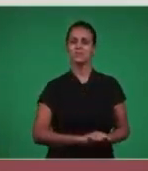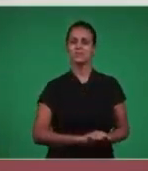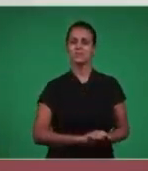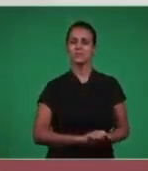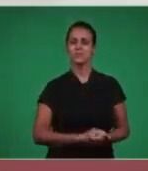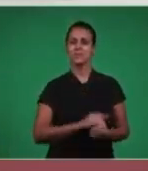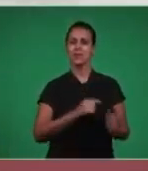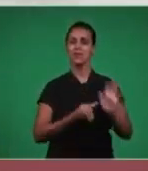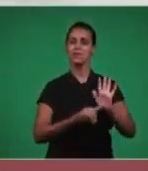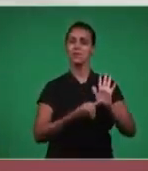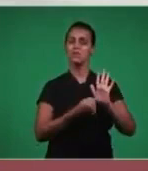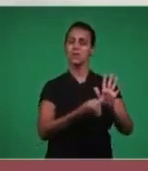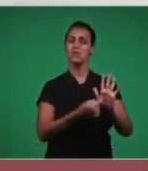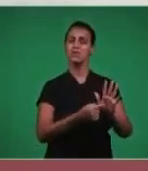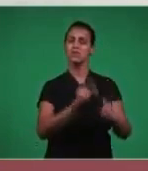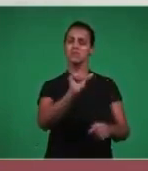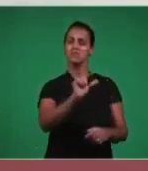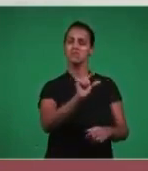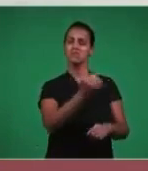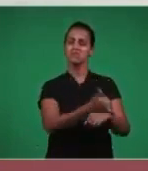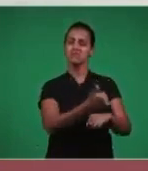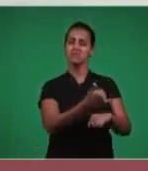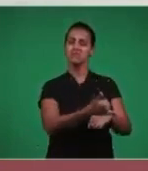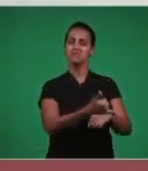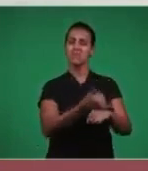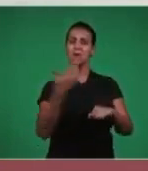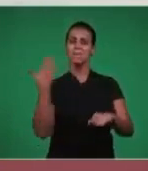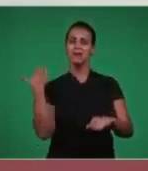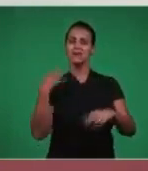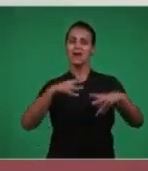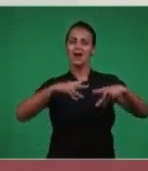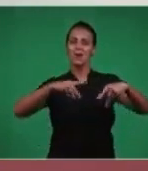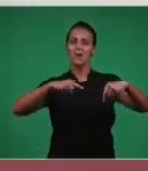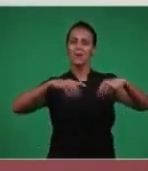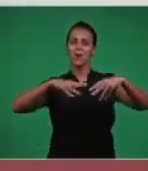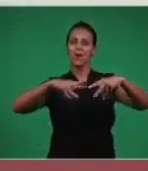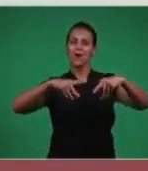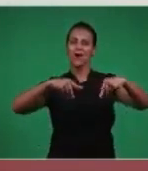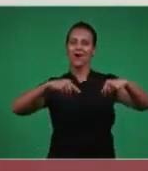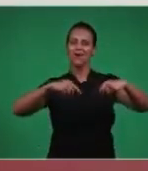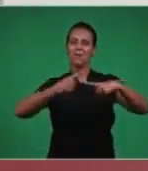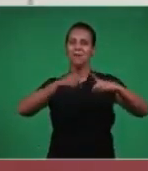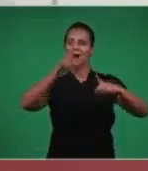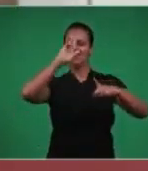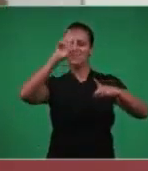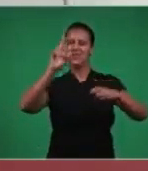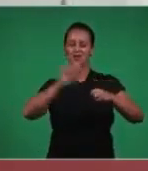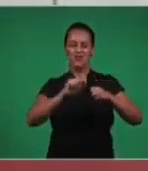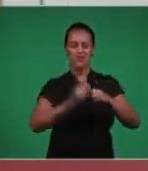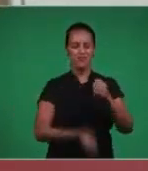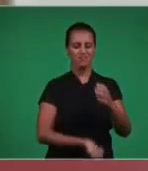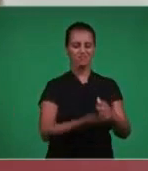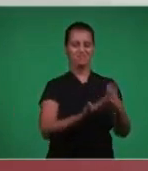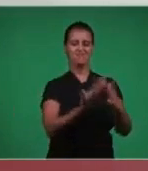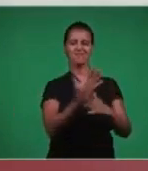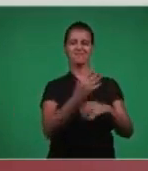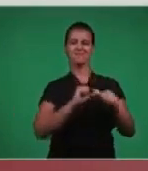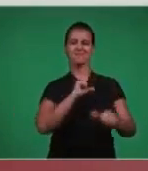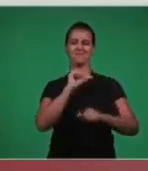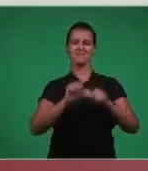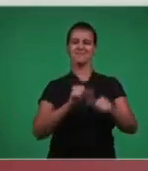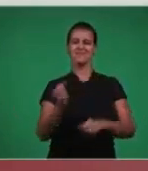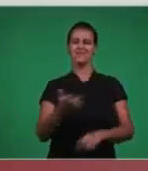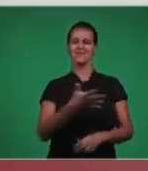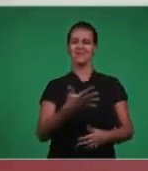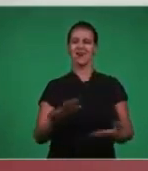a titanium pin. We were dust, but one day the Lord transformed us and brought